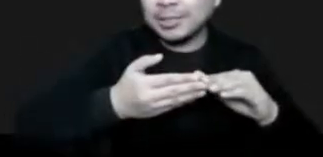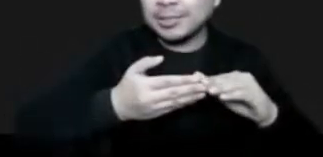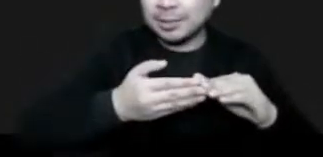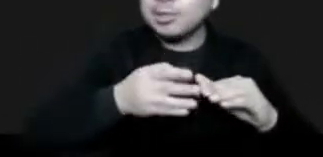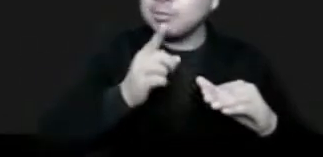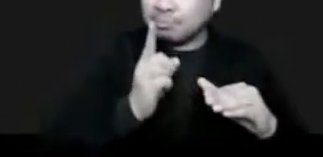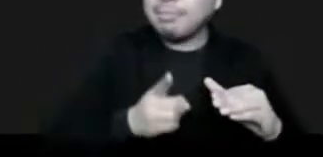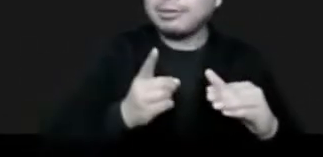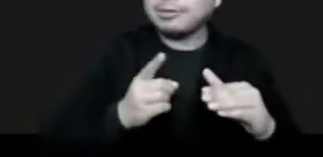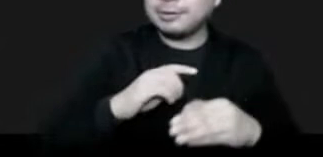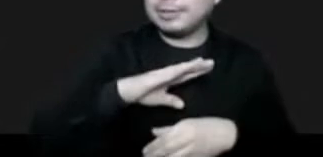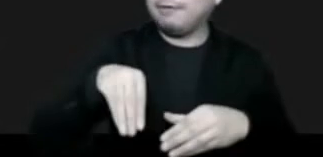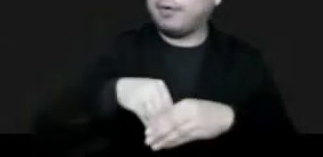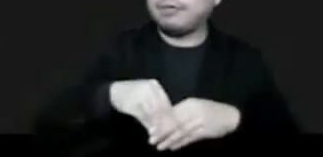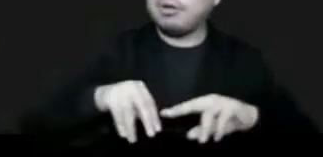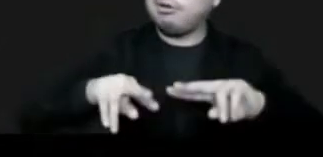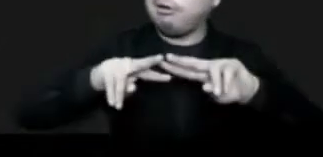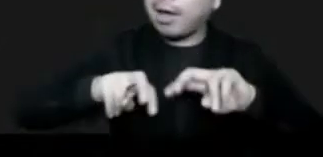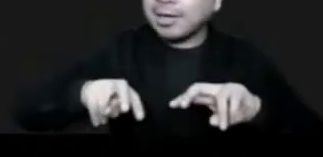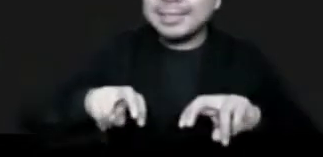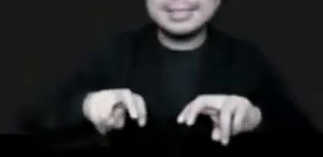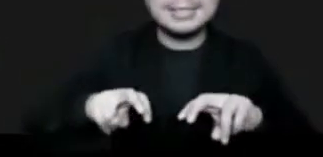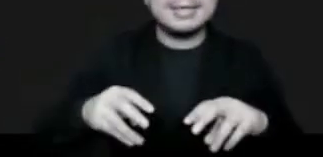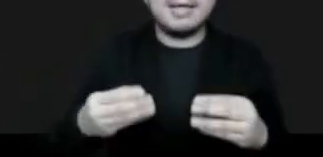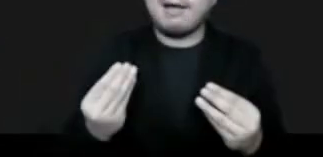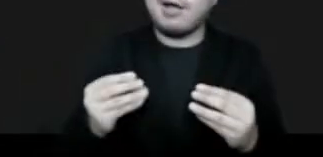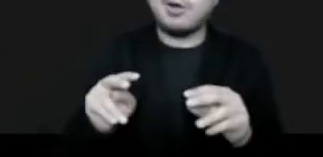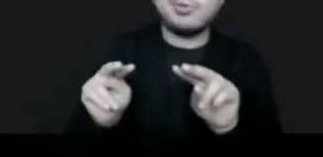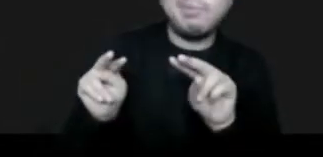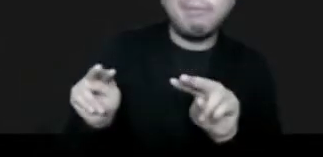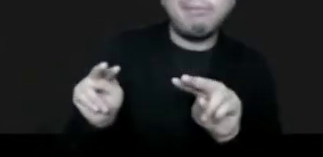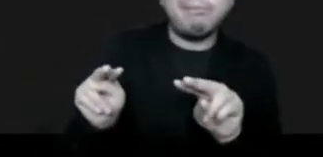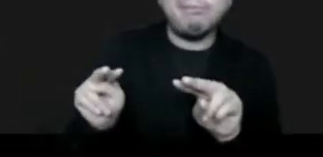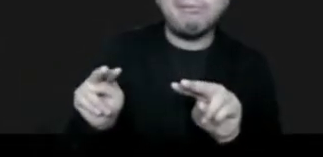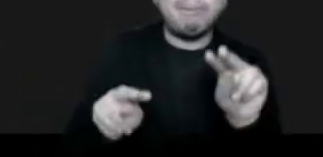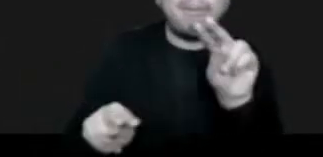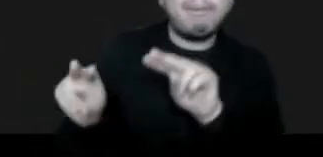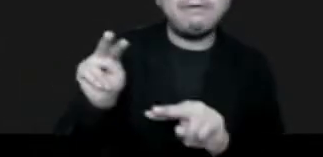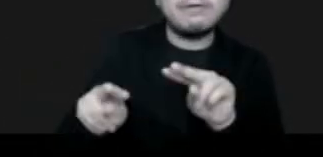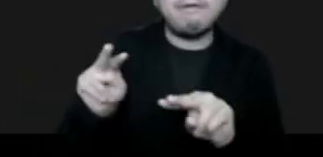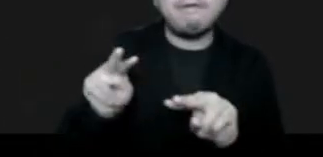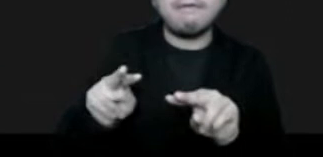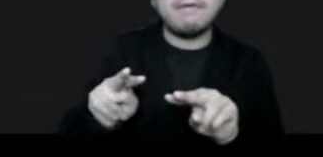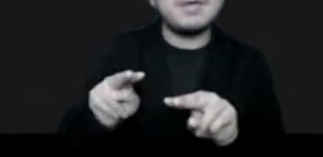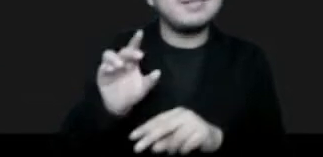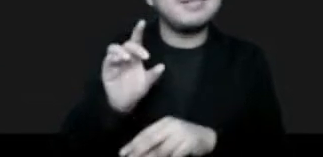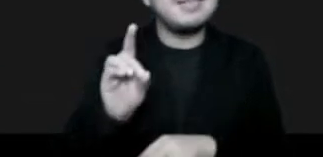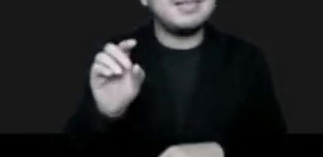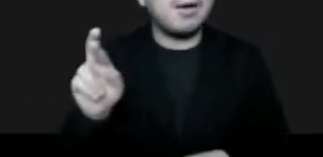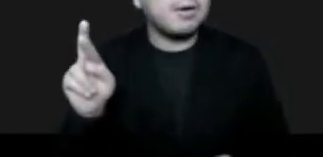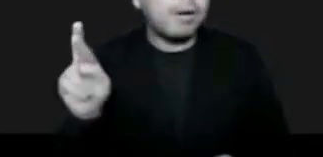the way we monitor our disaster risk management. People with a disability